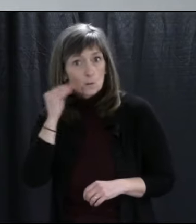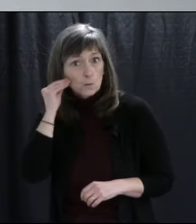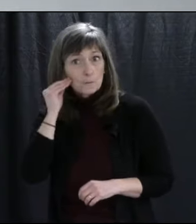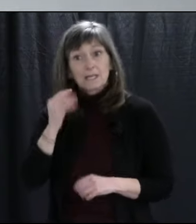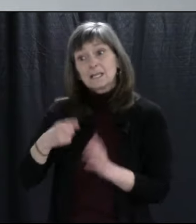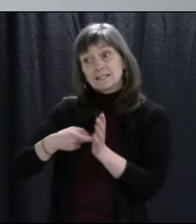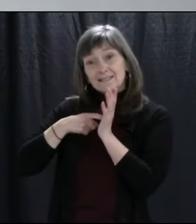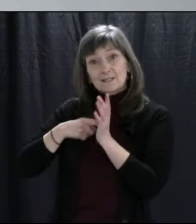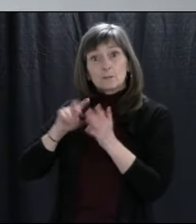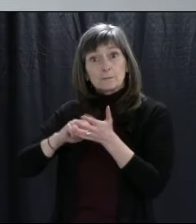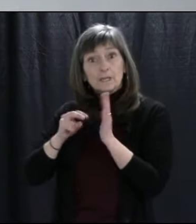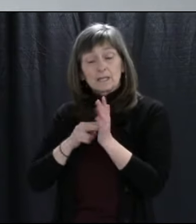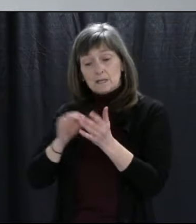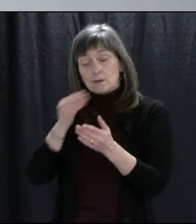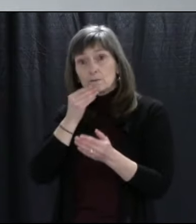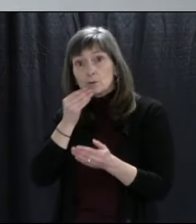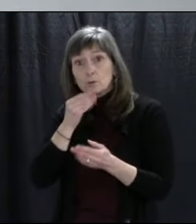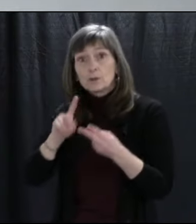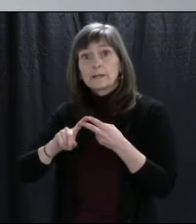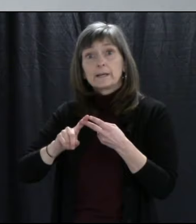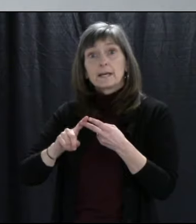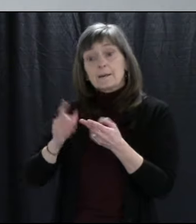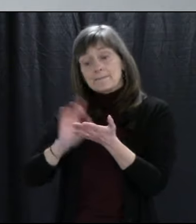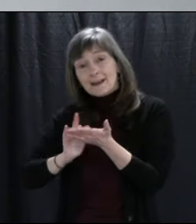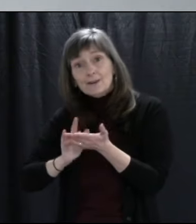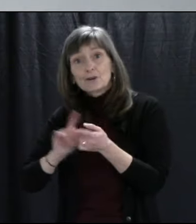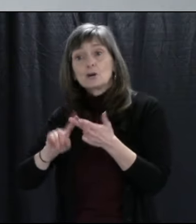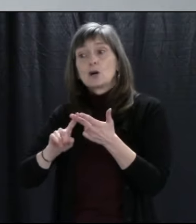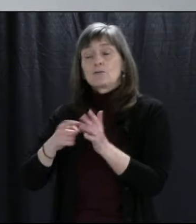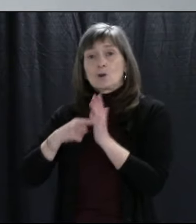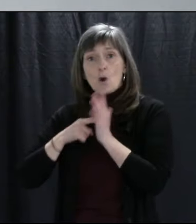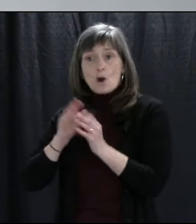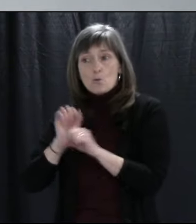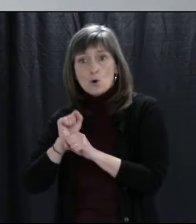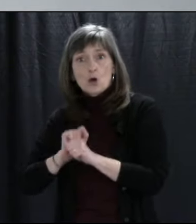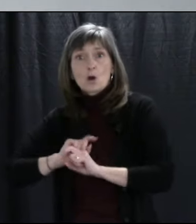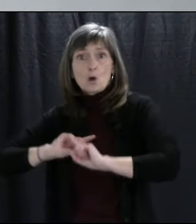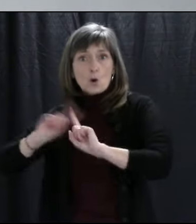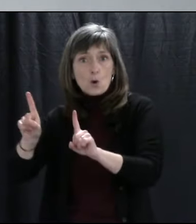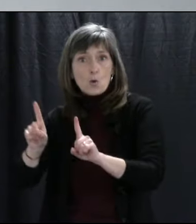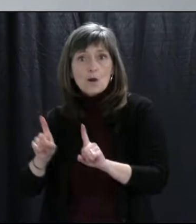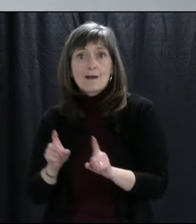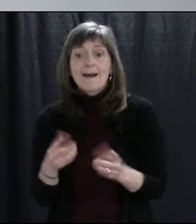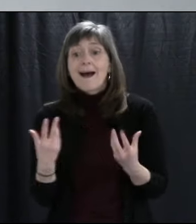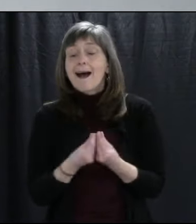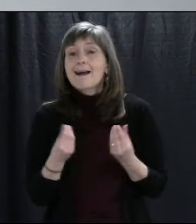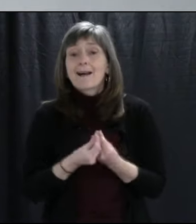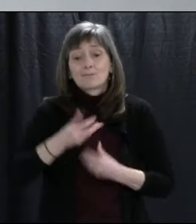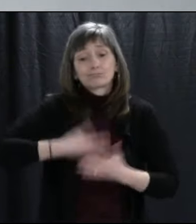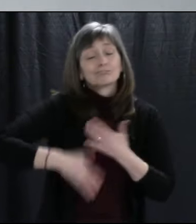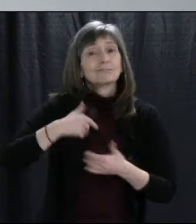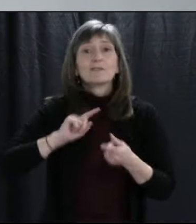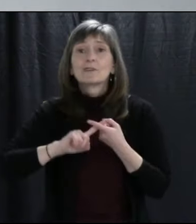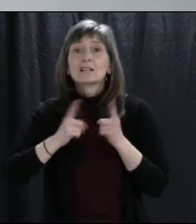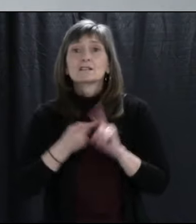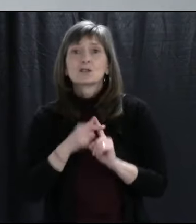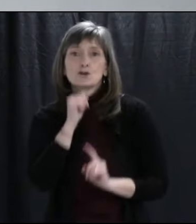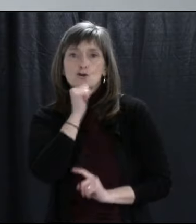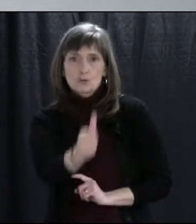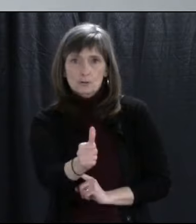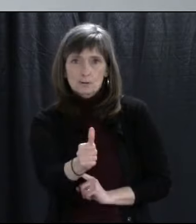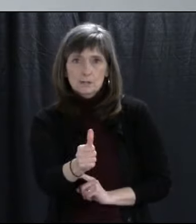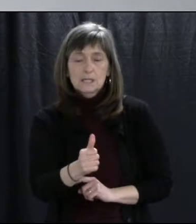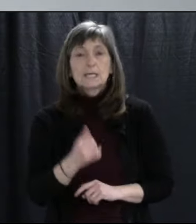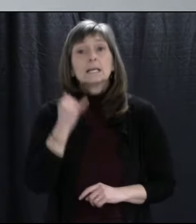groceries, medical supplies, hygiene products, and essential work. Do not hang out with your friends. If you must go